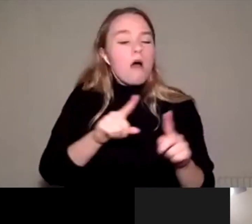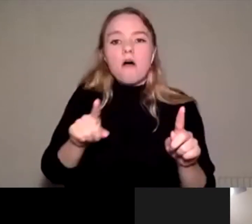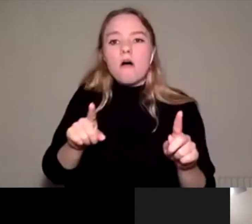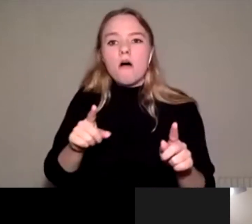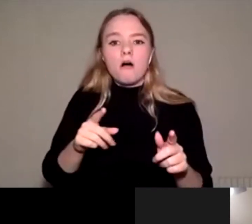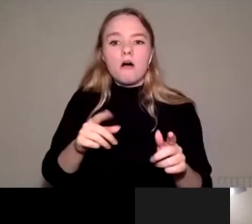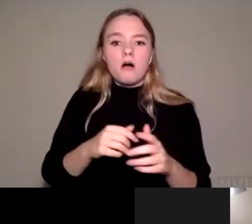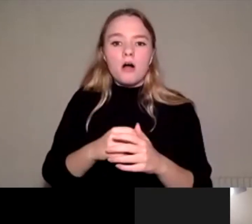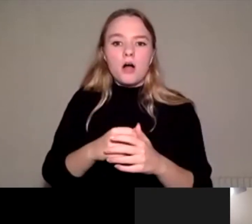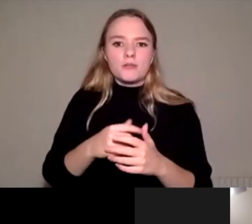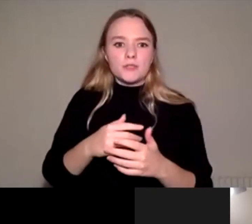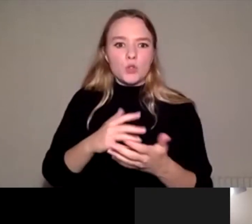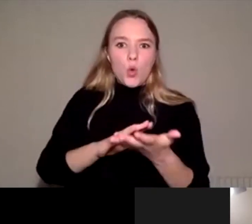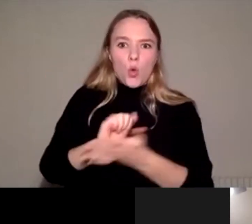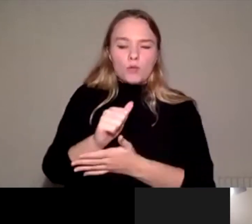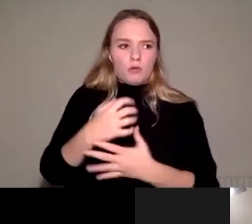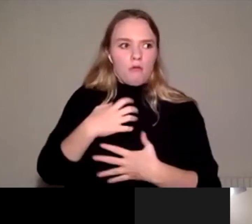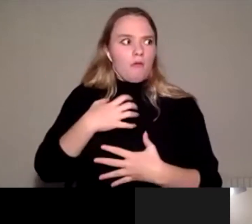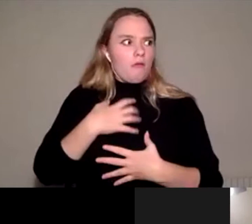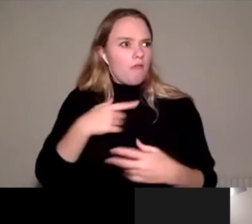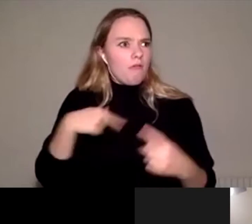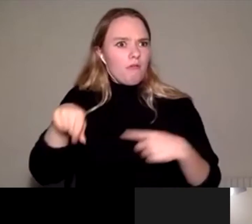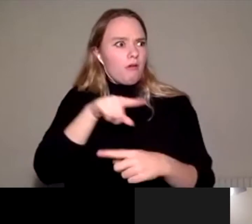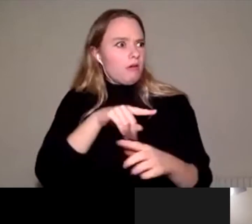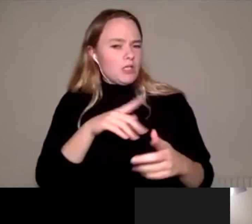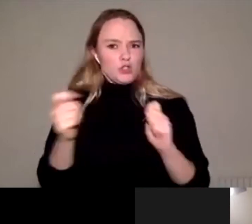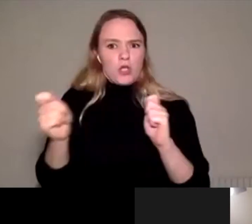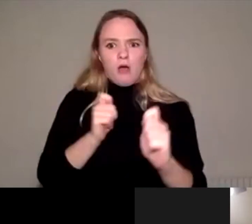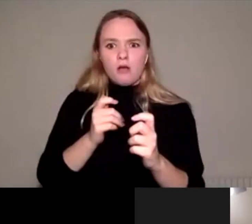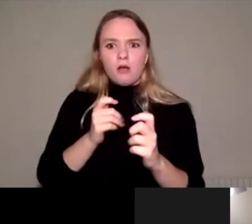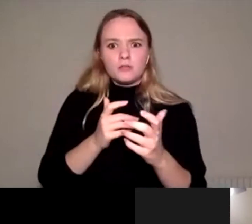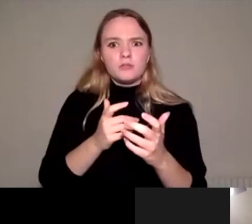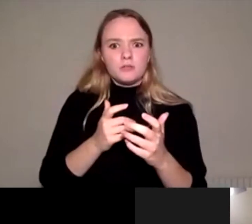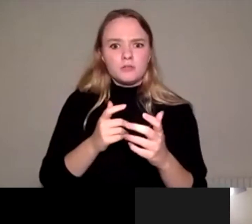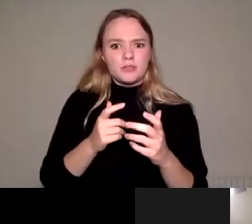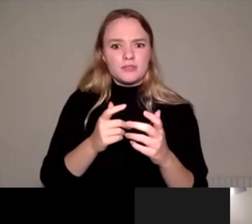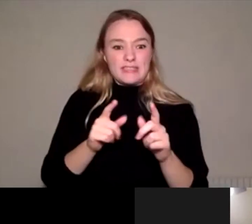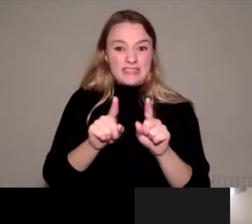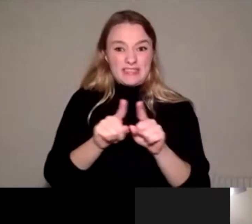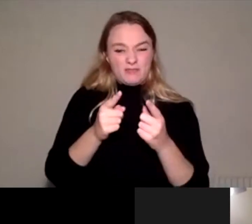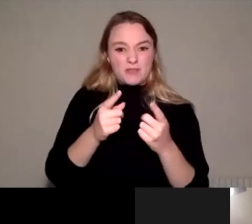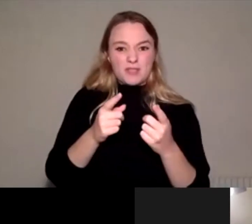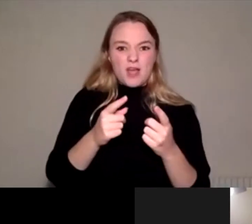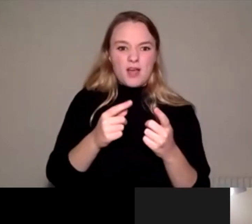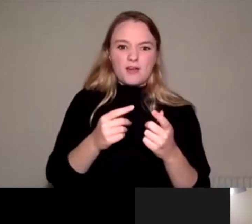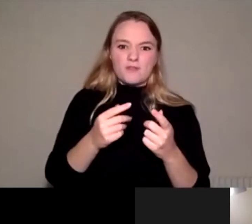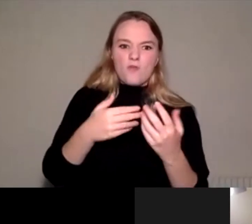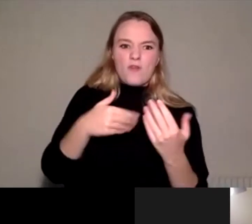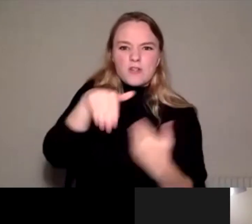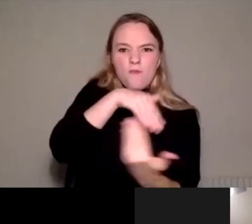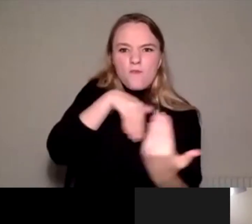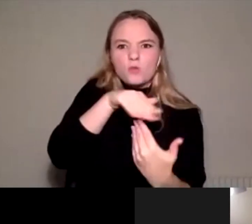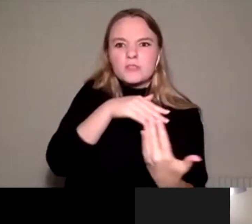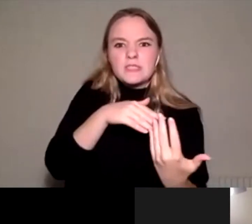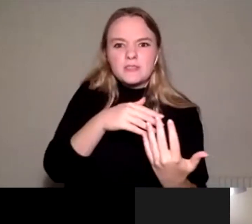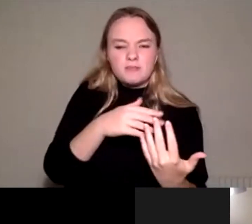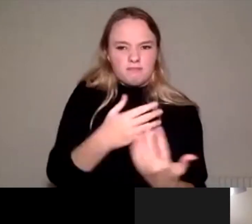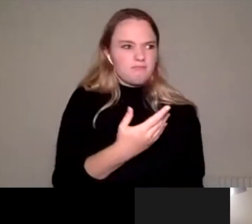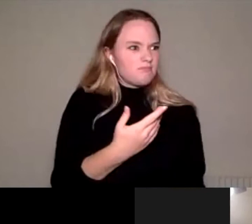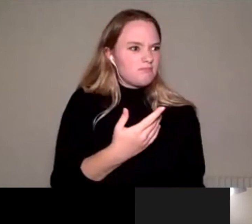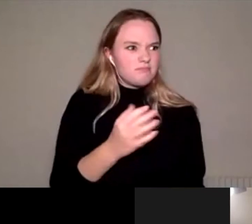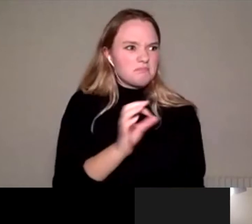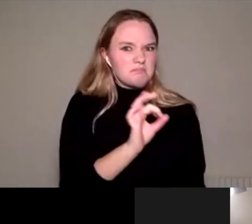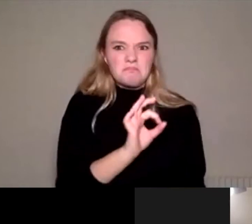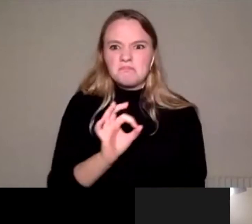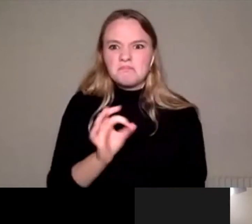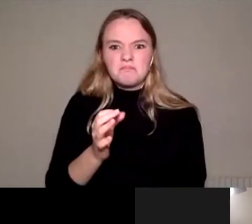a culture shock and a huge difference in diversity. I realized that I was no longer seeing